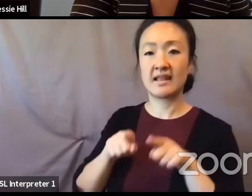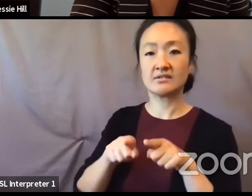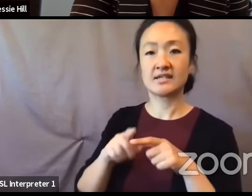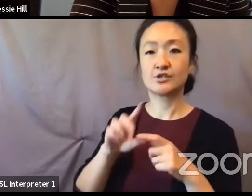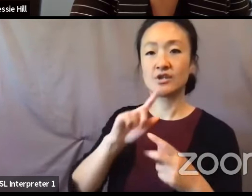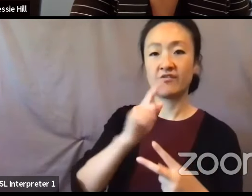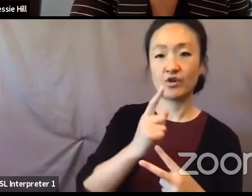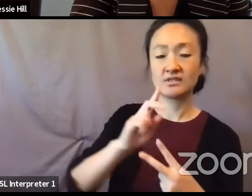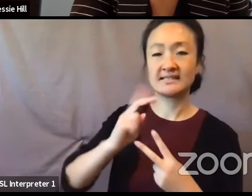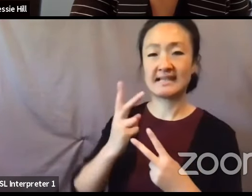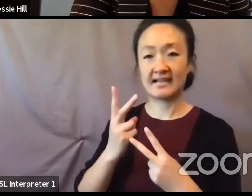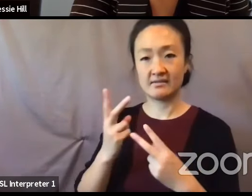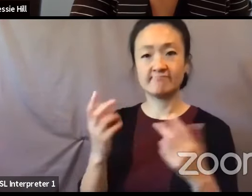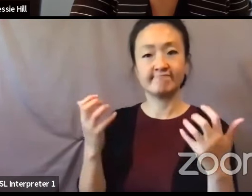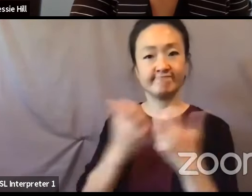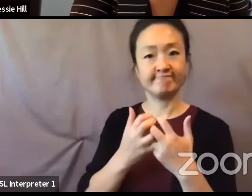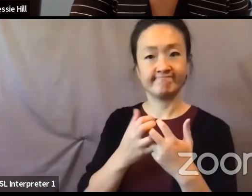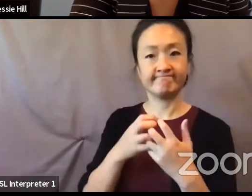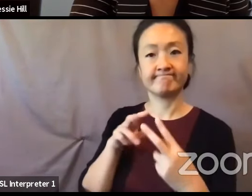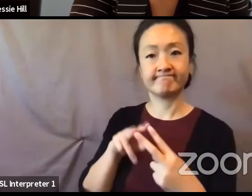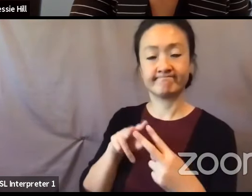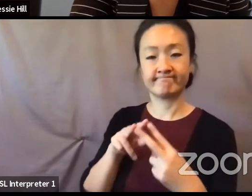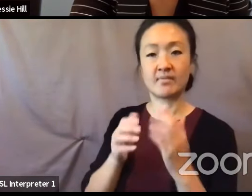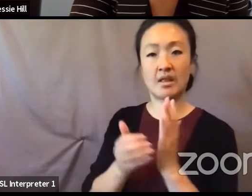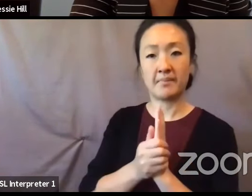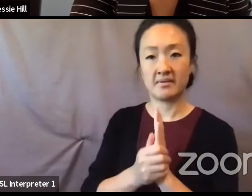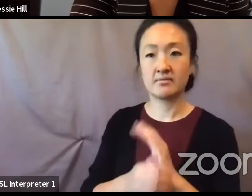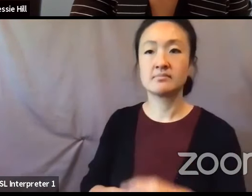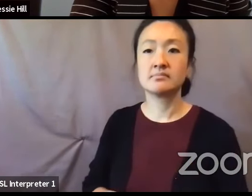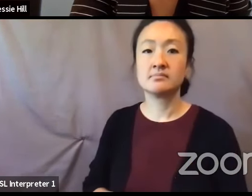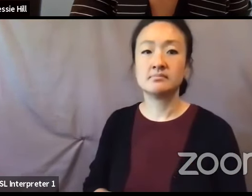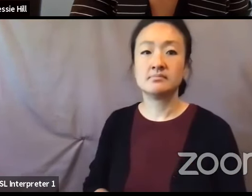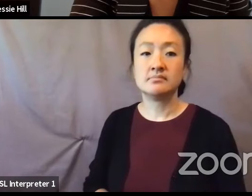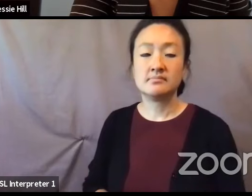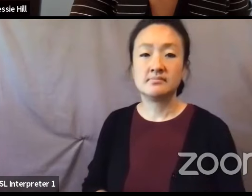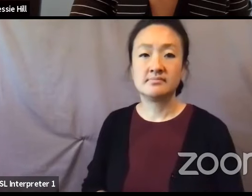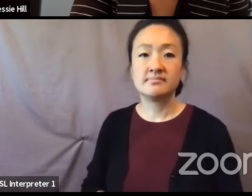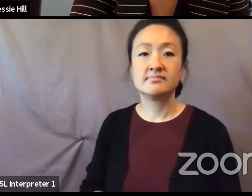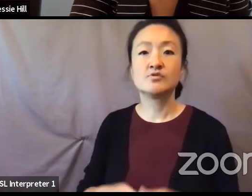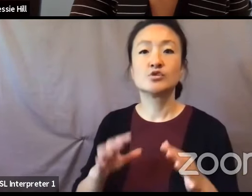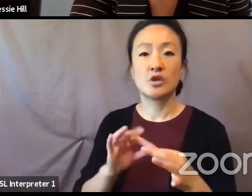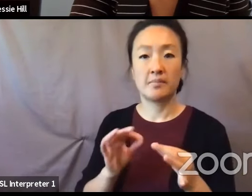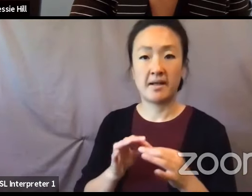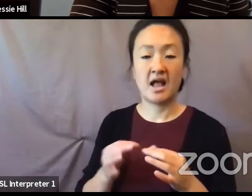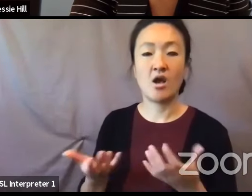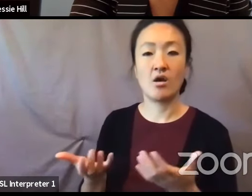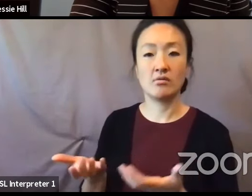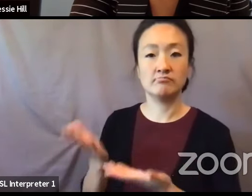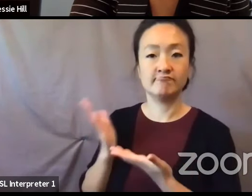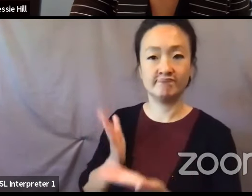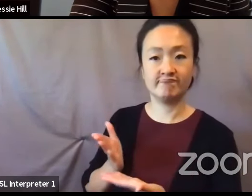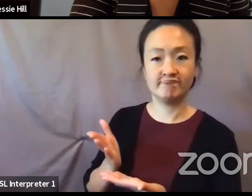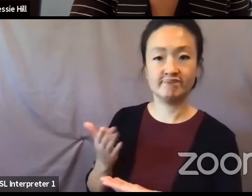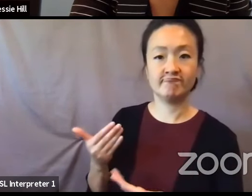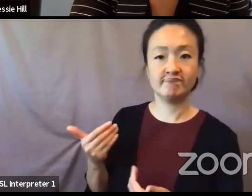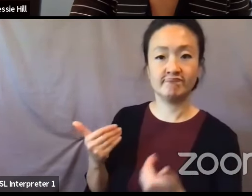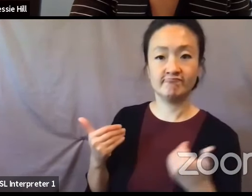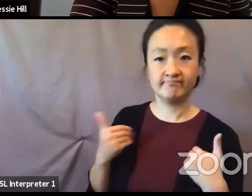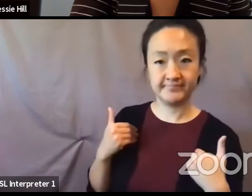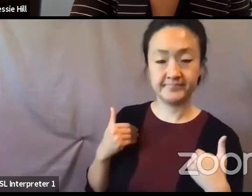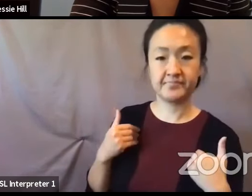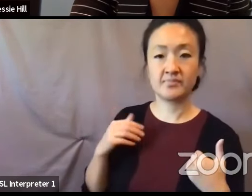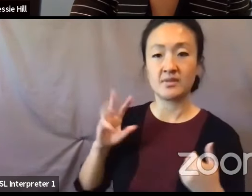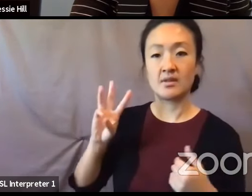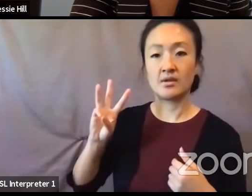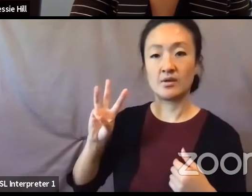Amendment is that, as we've already talked about, carrying a weapon, communicating that you are capable